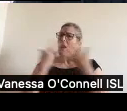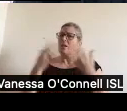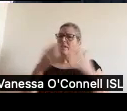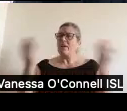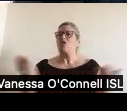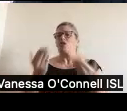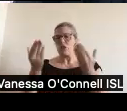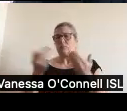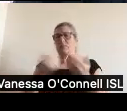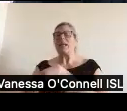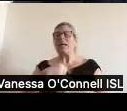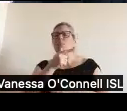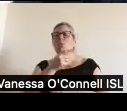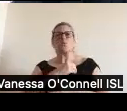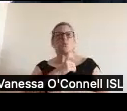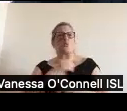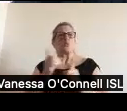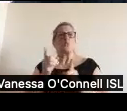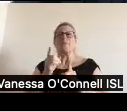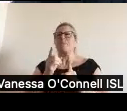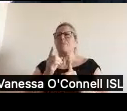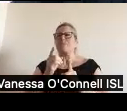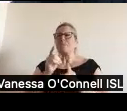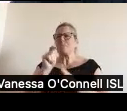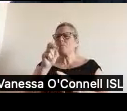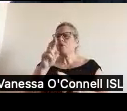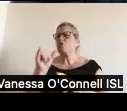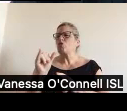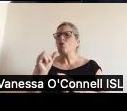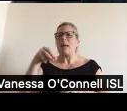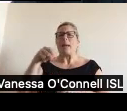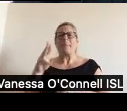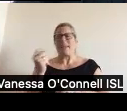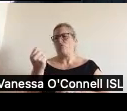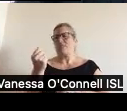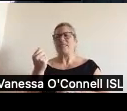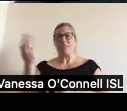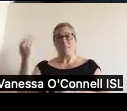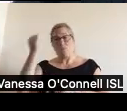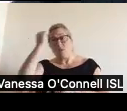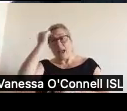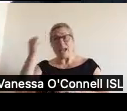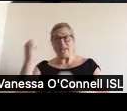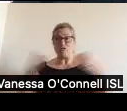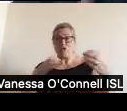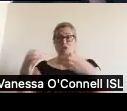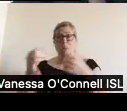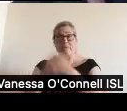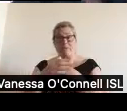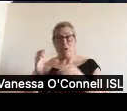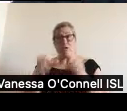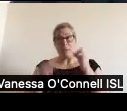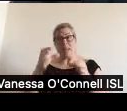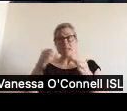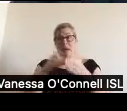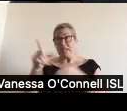spoke to a Tory MP recently who used to be head of recruiting for the party, and he mentioned to me